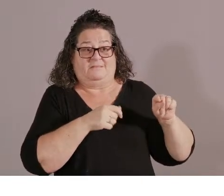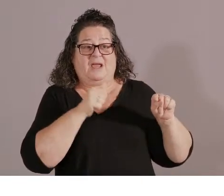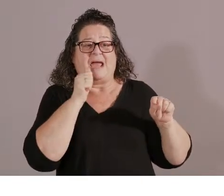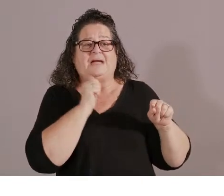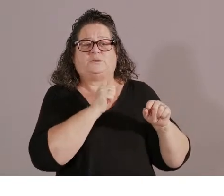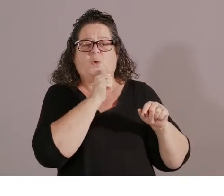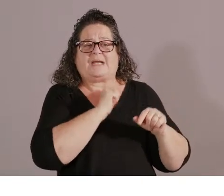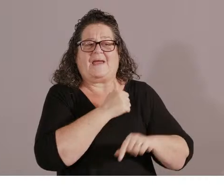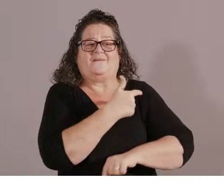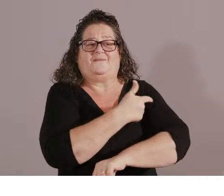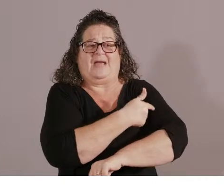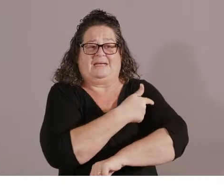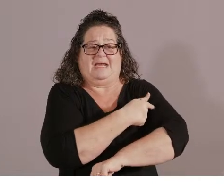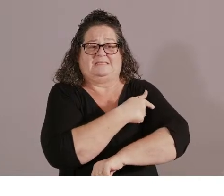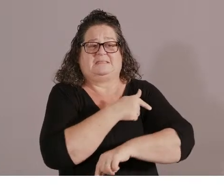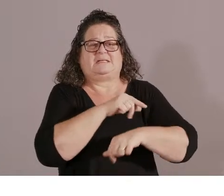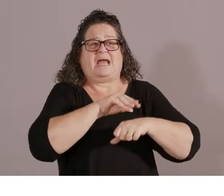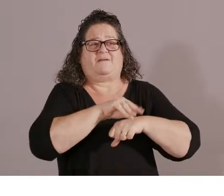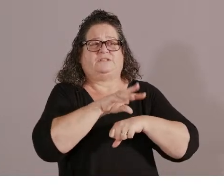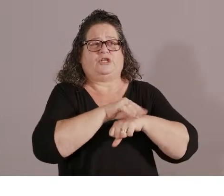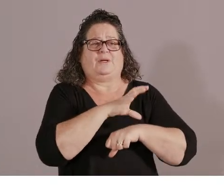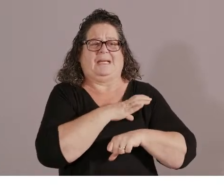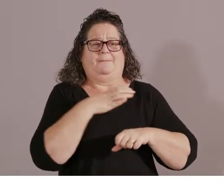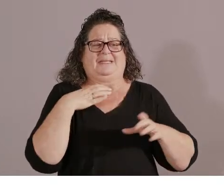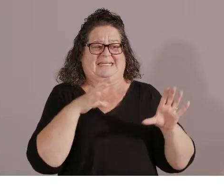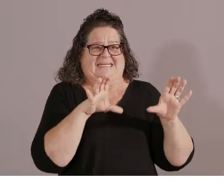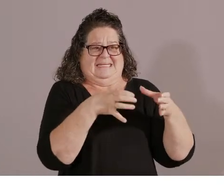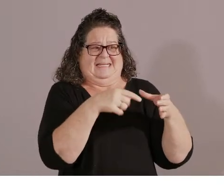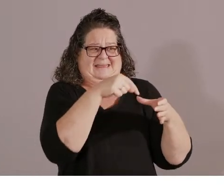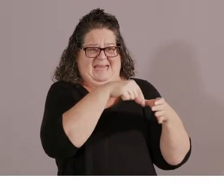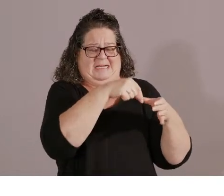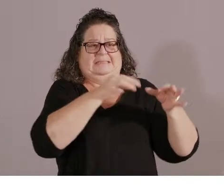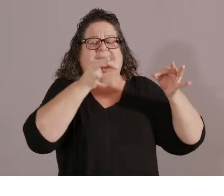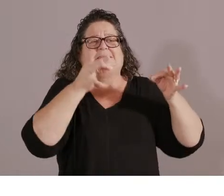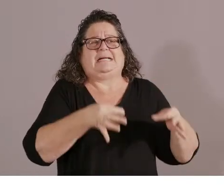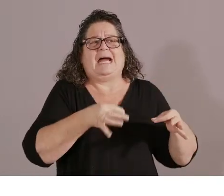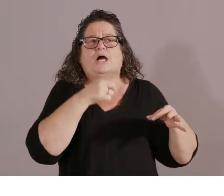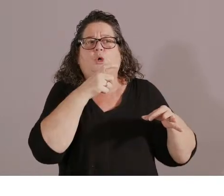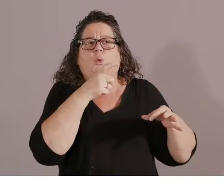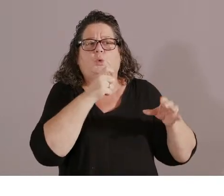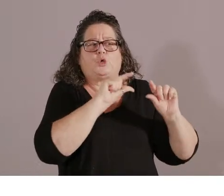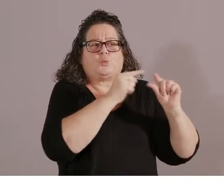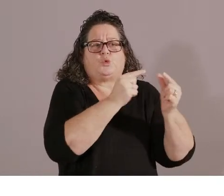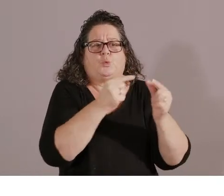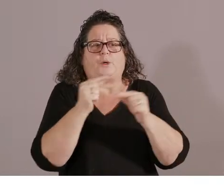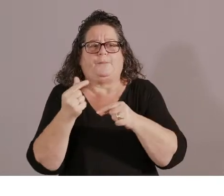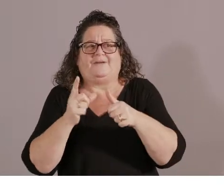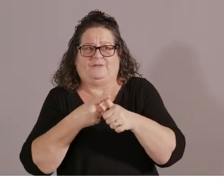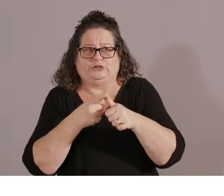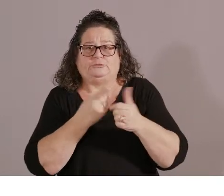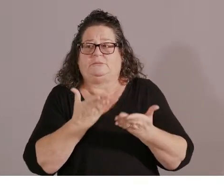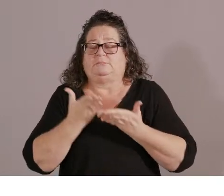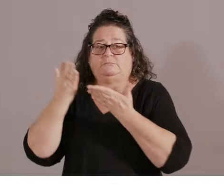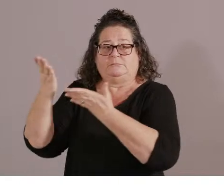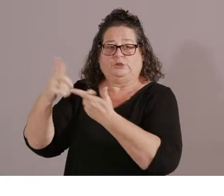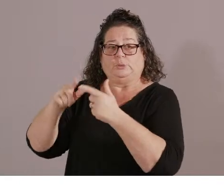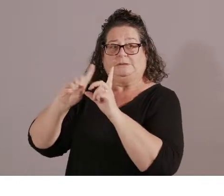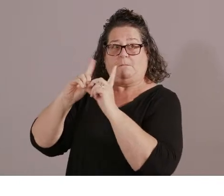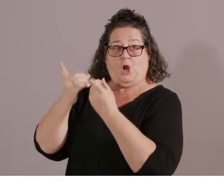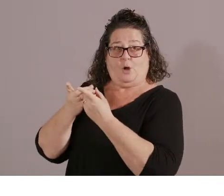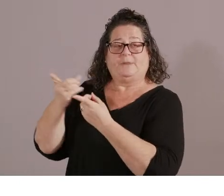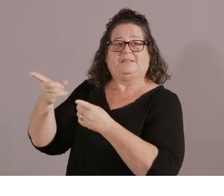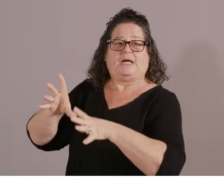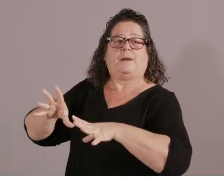Prioritization Advisory Committee, so VAPAC, they make the recommendations to the department and the department adopts those recommendations. The most